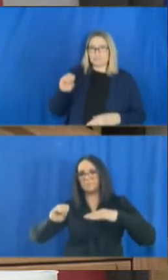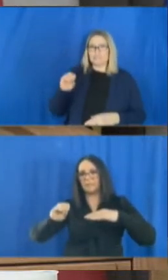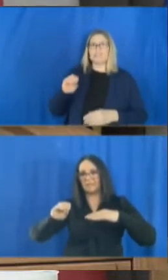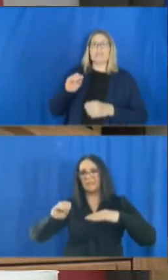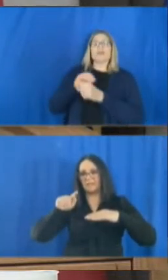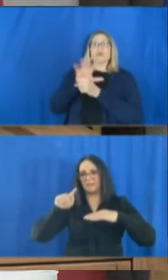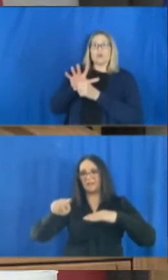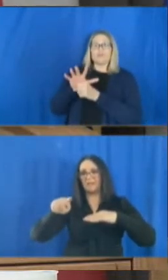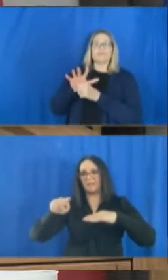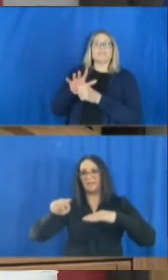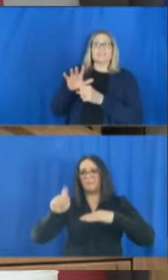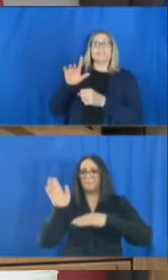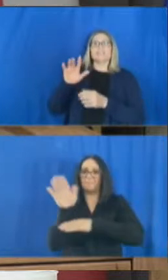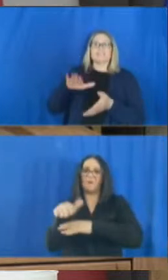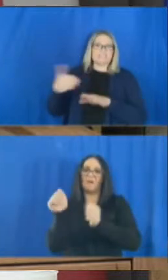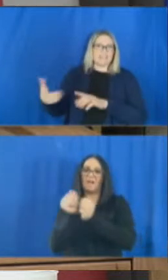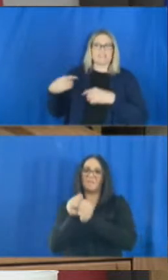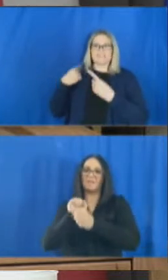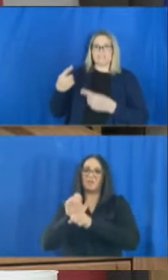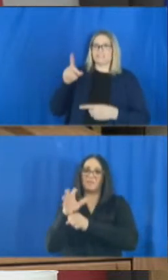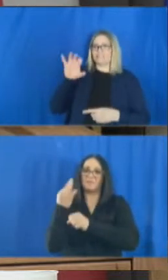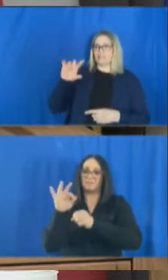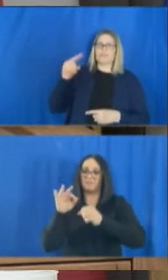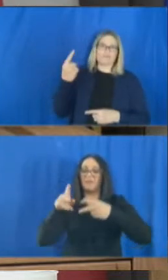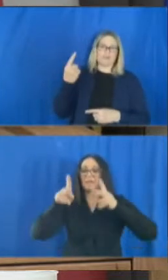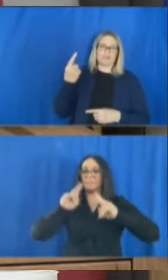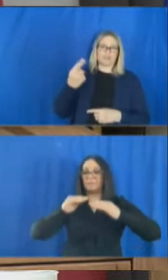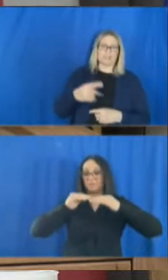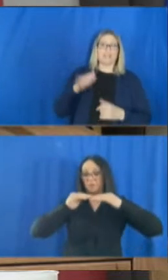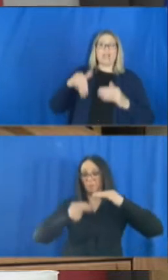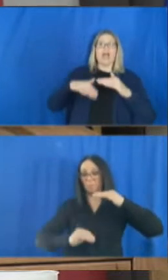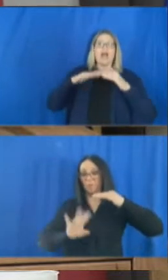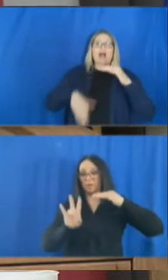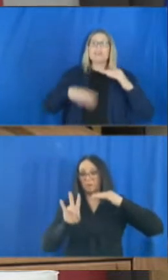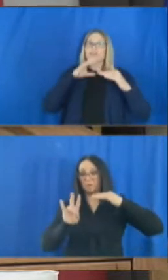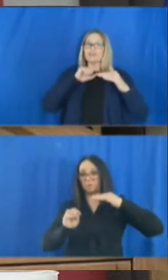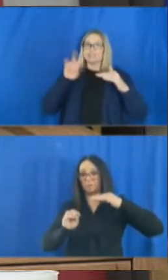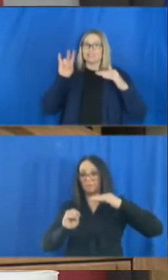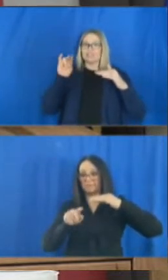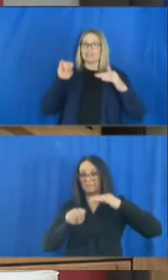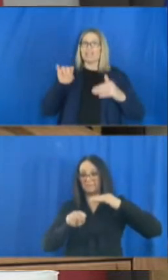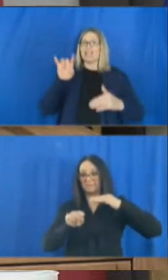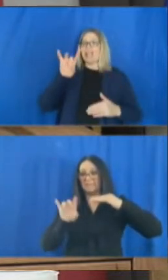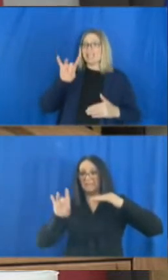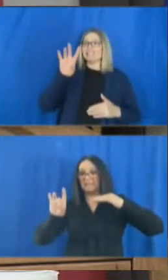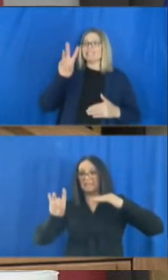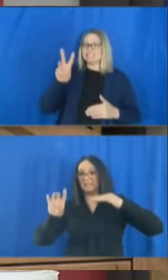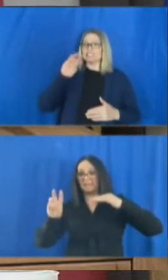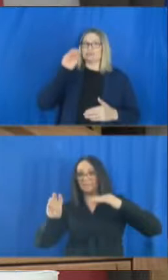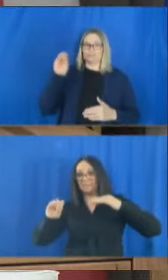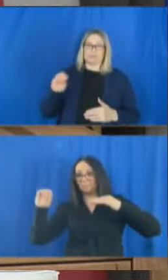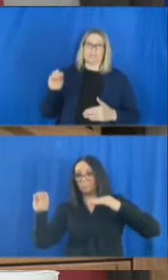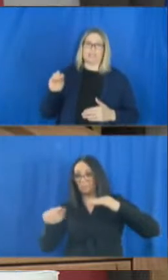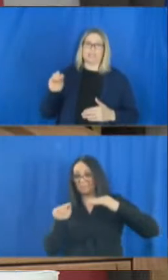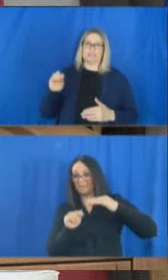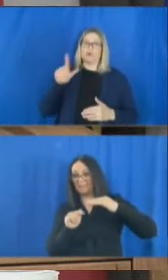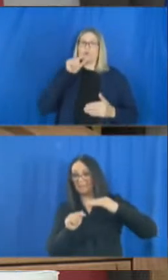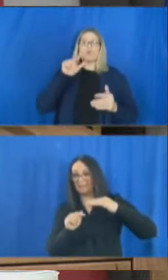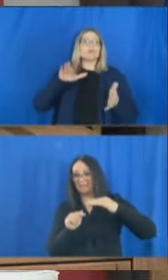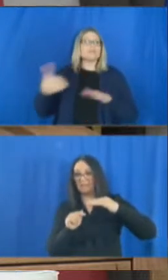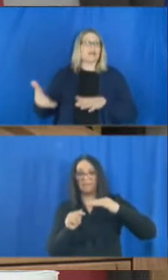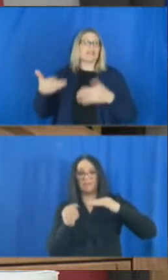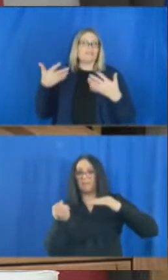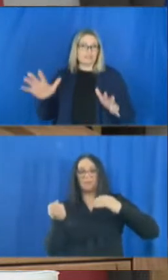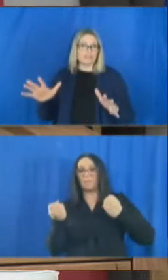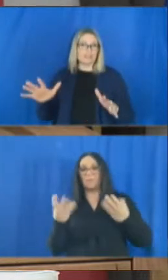there will be, and in terms of the dashboard, we do have information now in relation to percentage in hospitals,